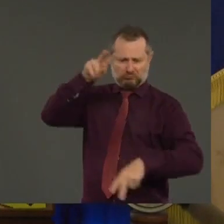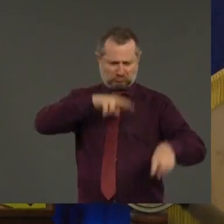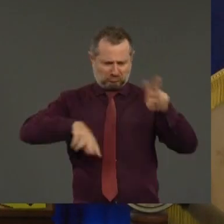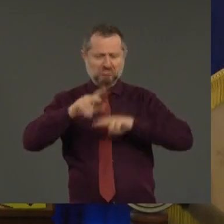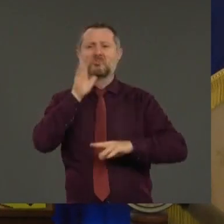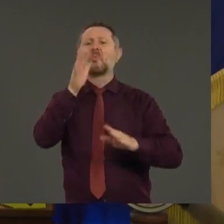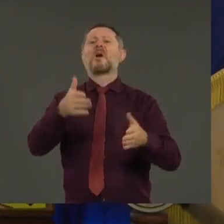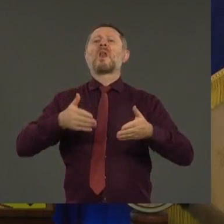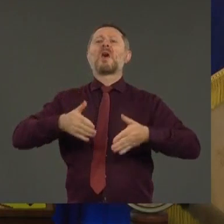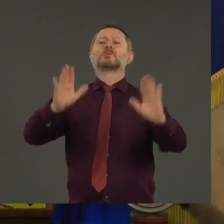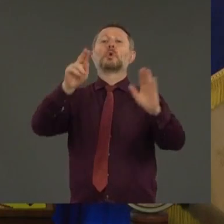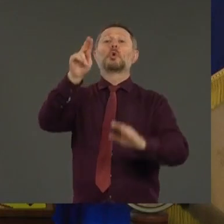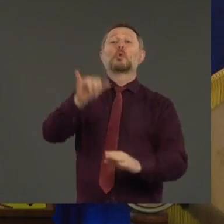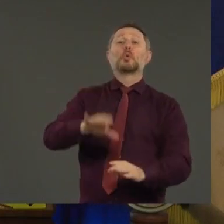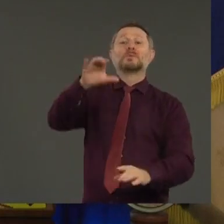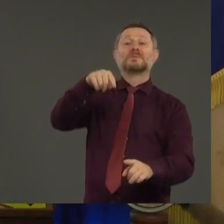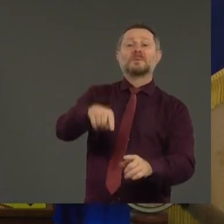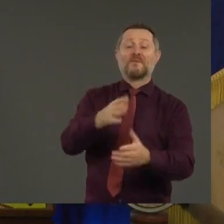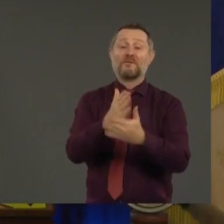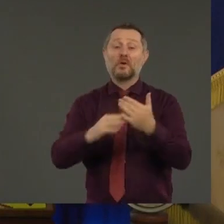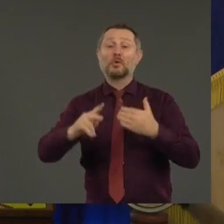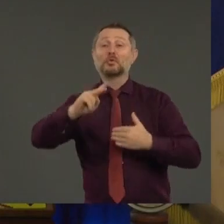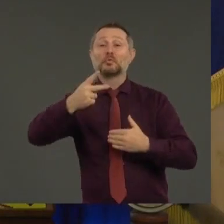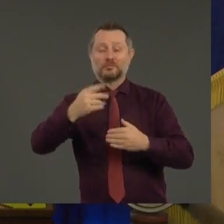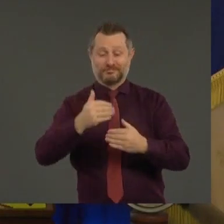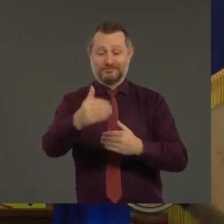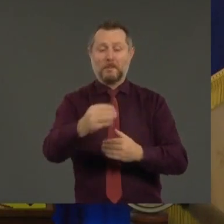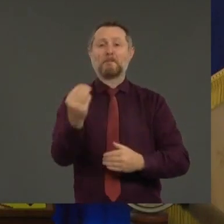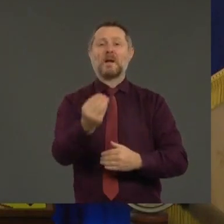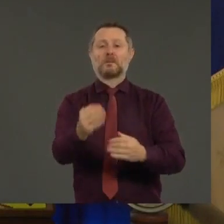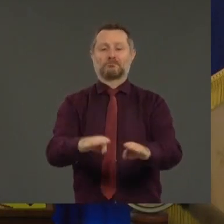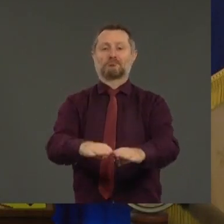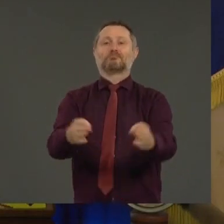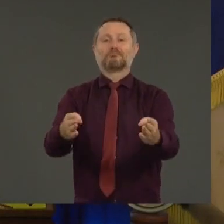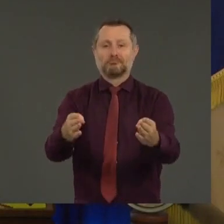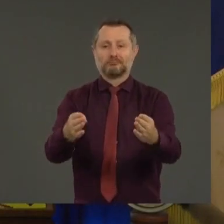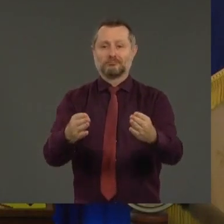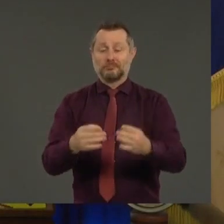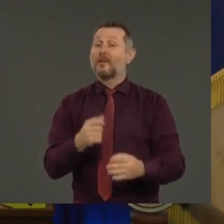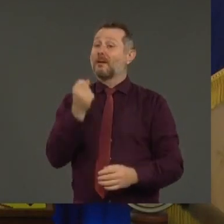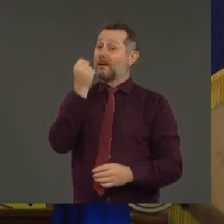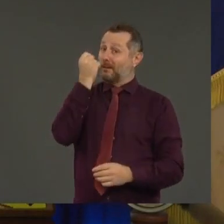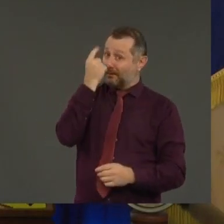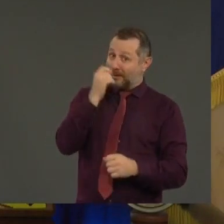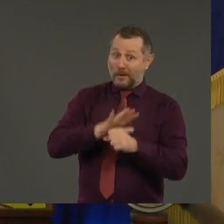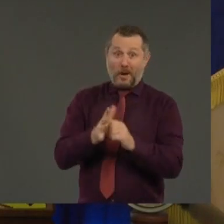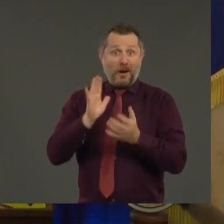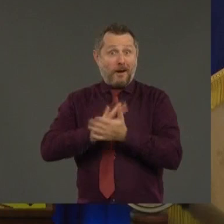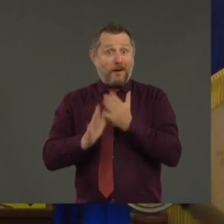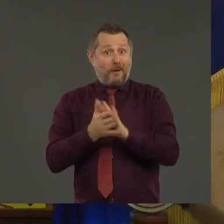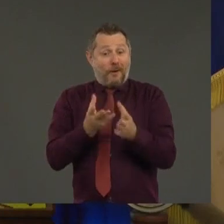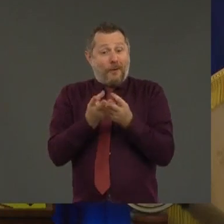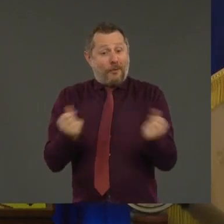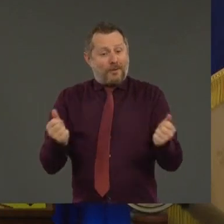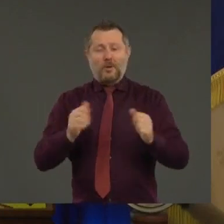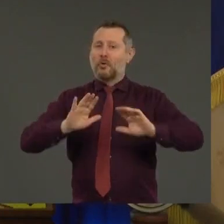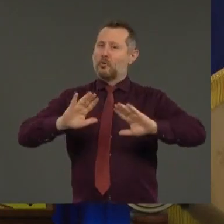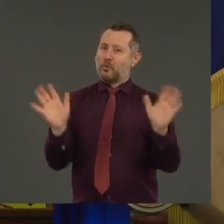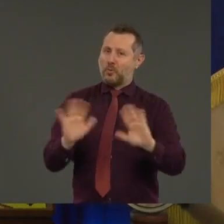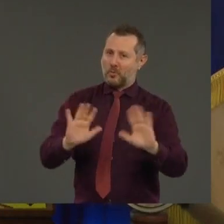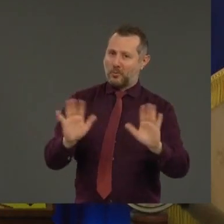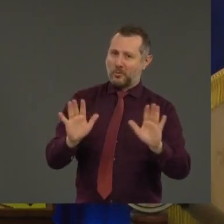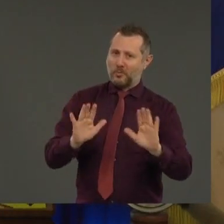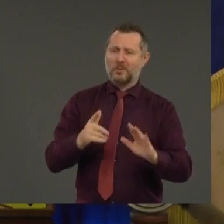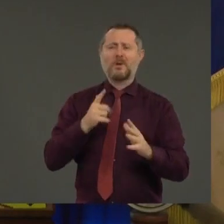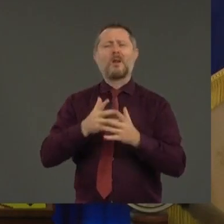York City to begin phase two on Monday. But COVID isn't over. We still have much more to do. We have